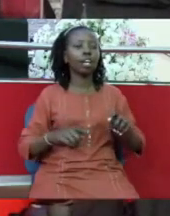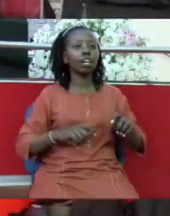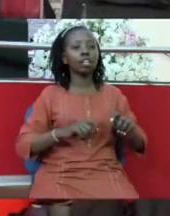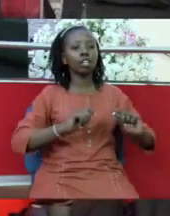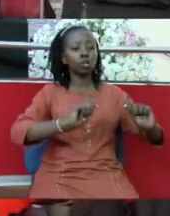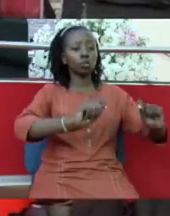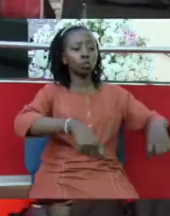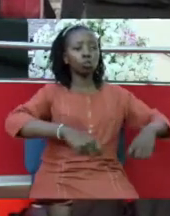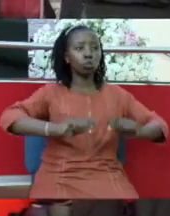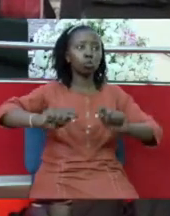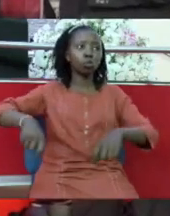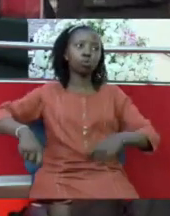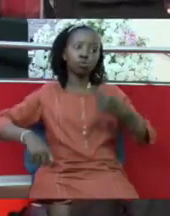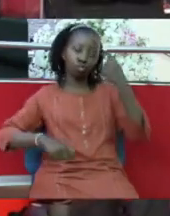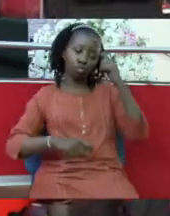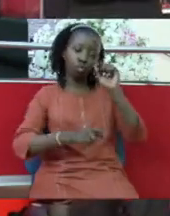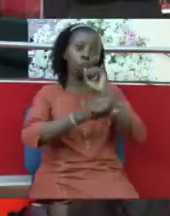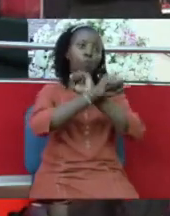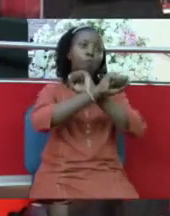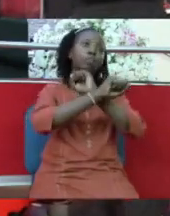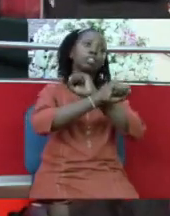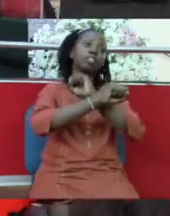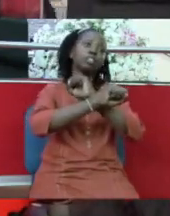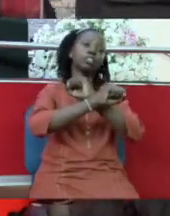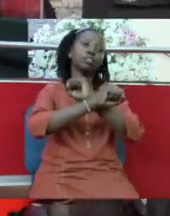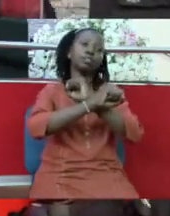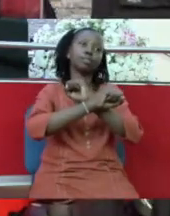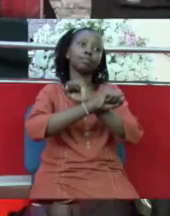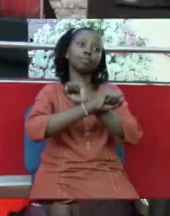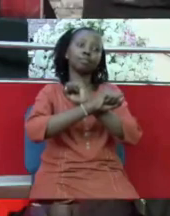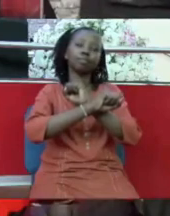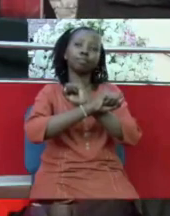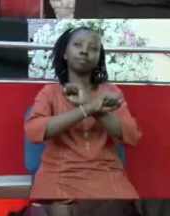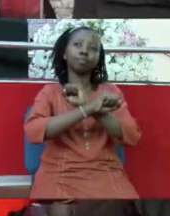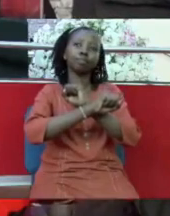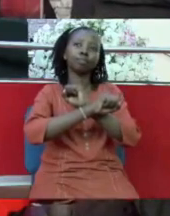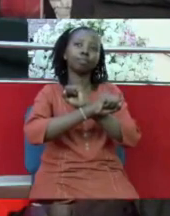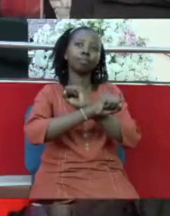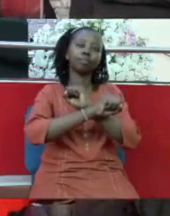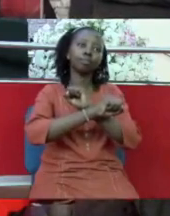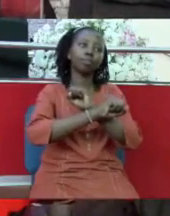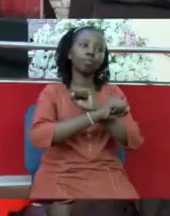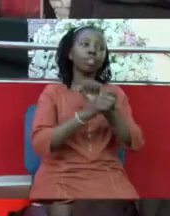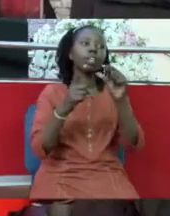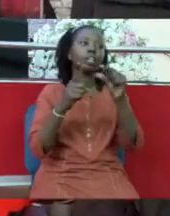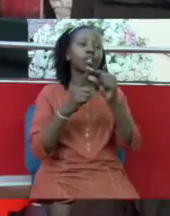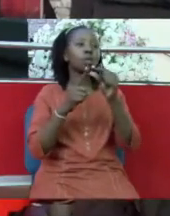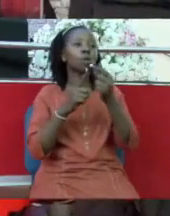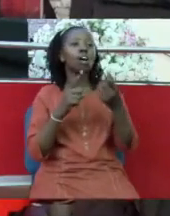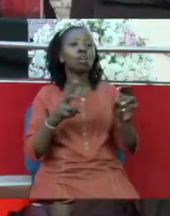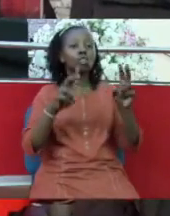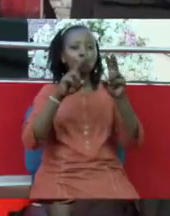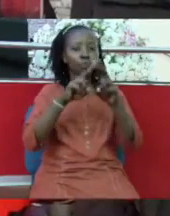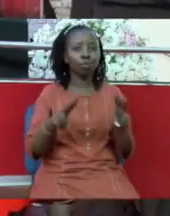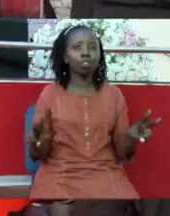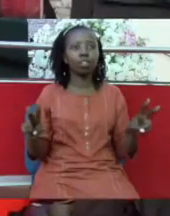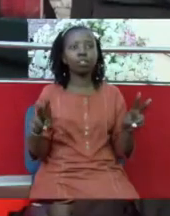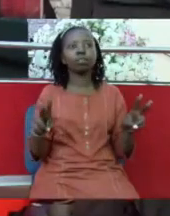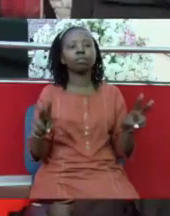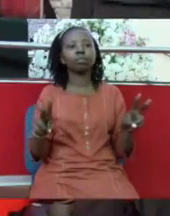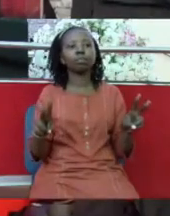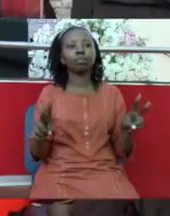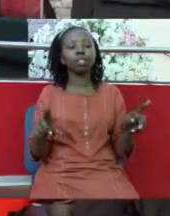shoes are for protecting. Viatu ni vya kukulinda. The gospel of peace. Injili ya amani.